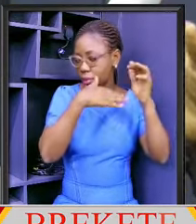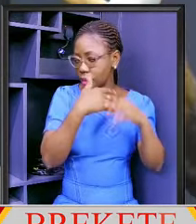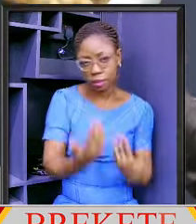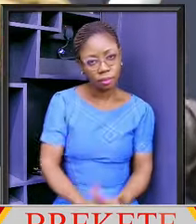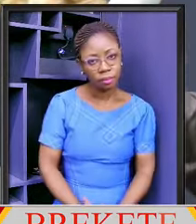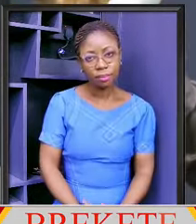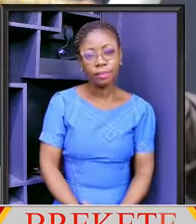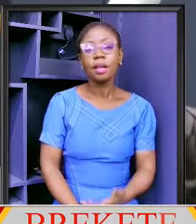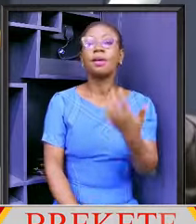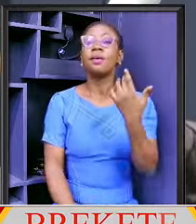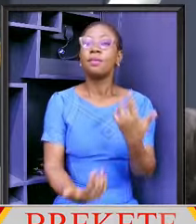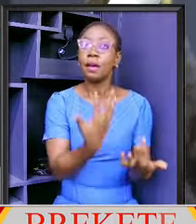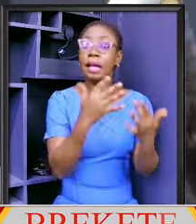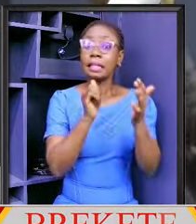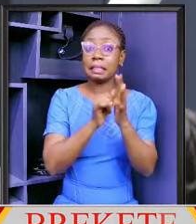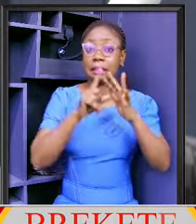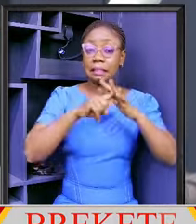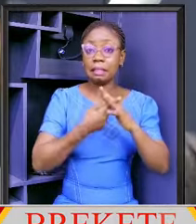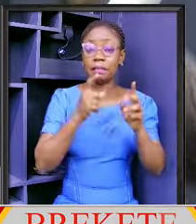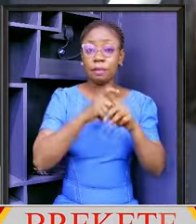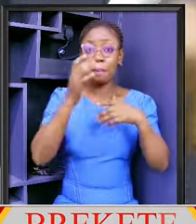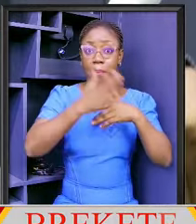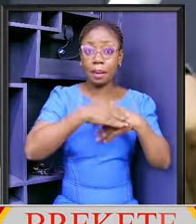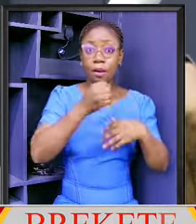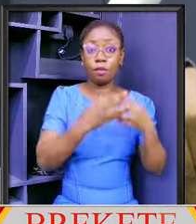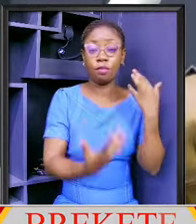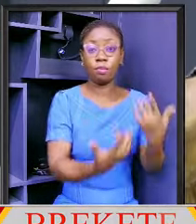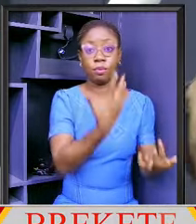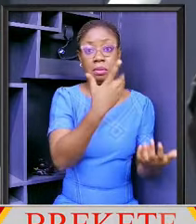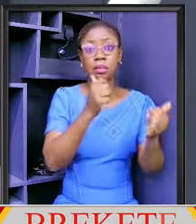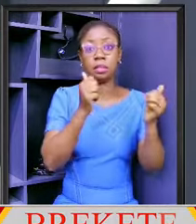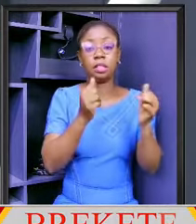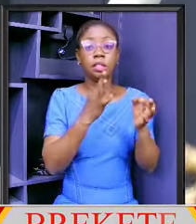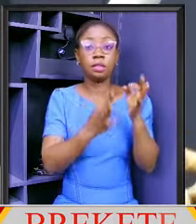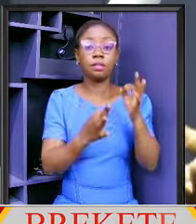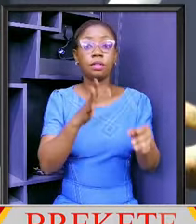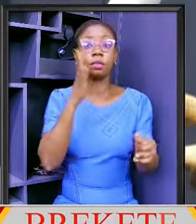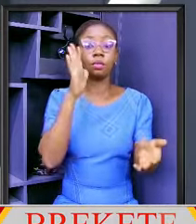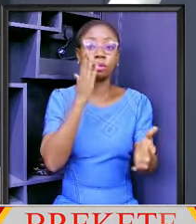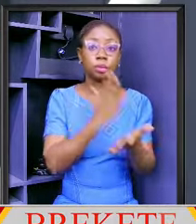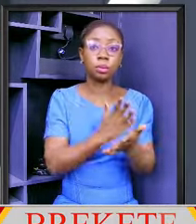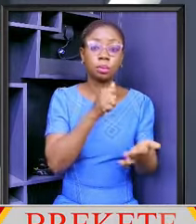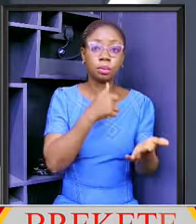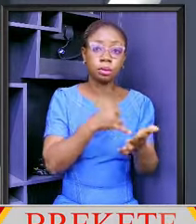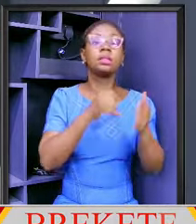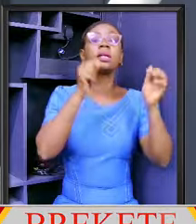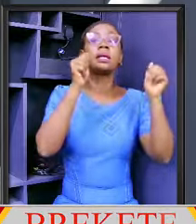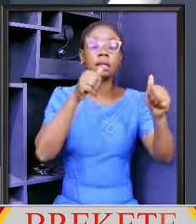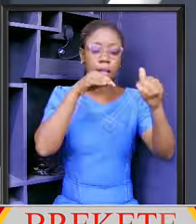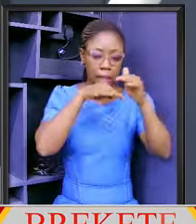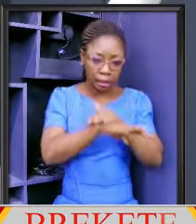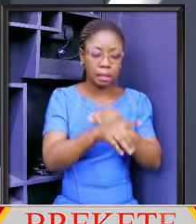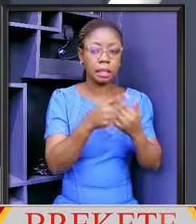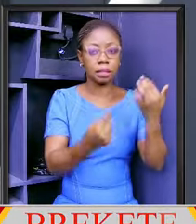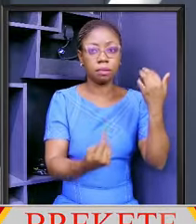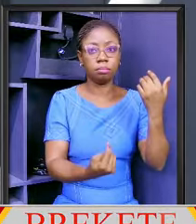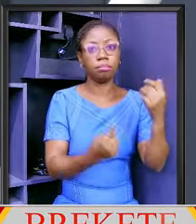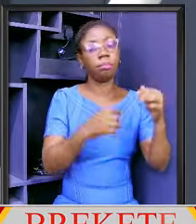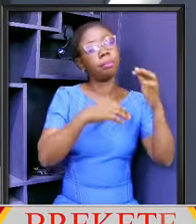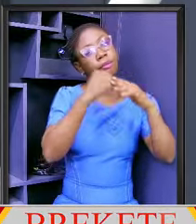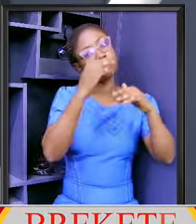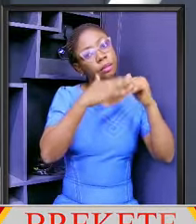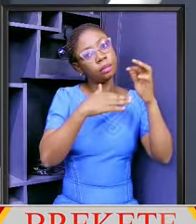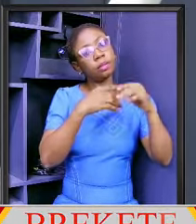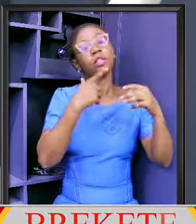So fire waste out from back of building. If there's no question, if you enter the building, you don't need permission to enter. Yes, sir. Anyway, bottom line